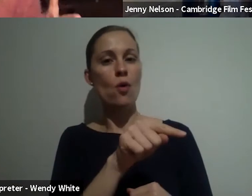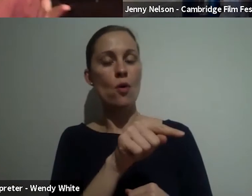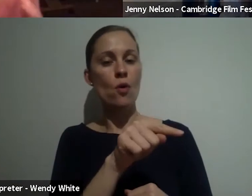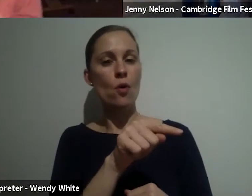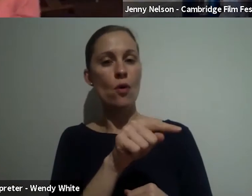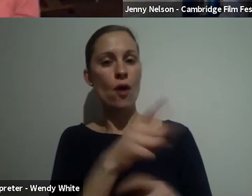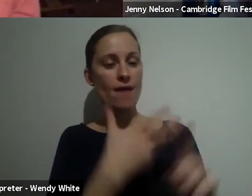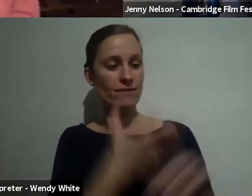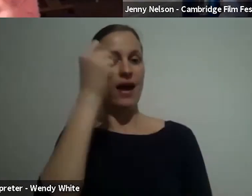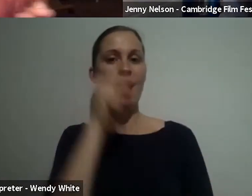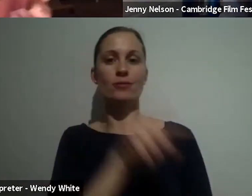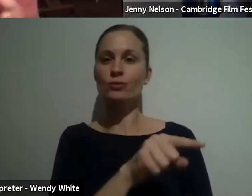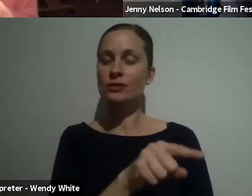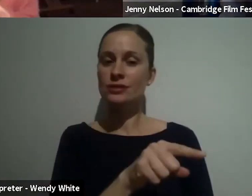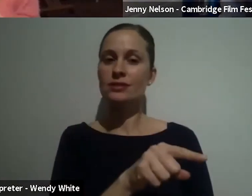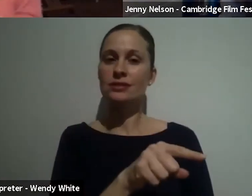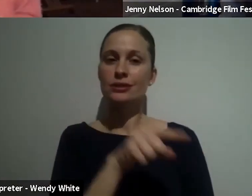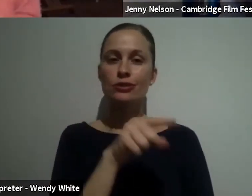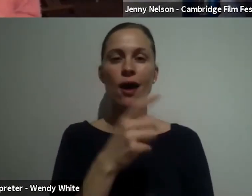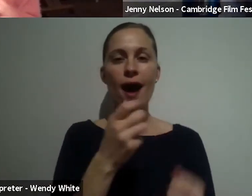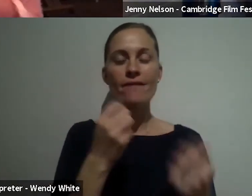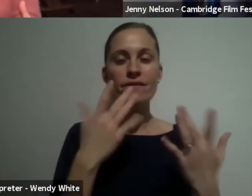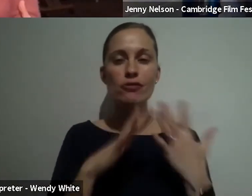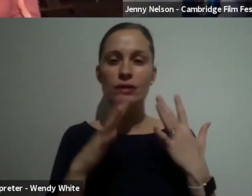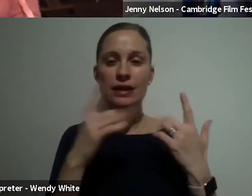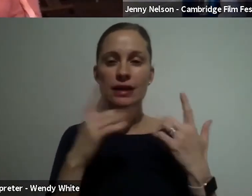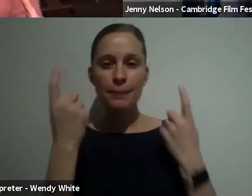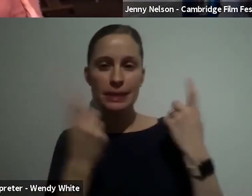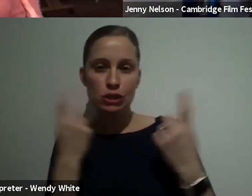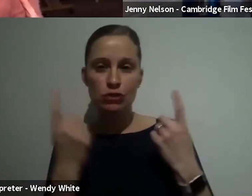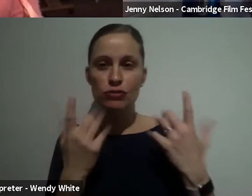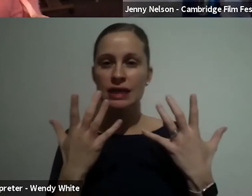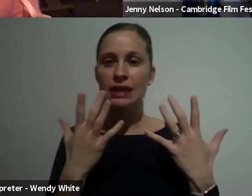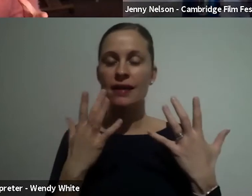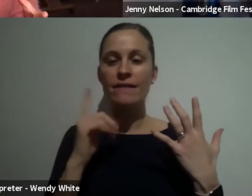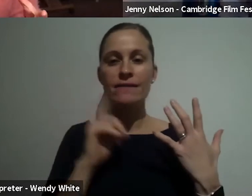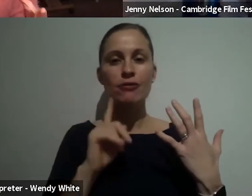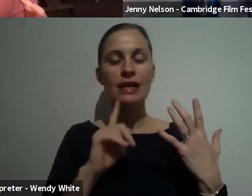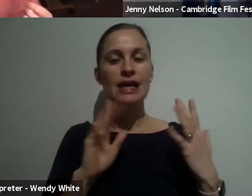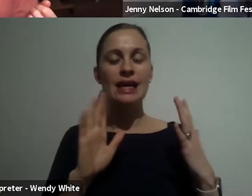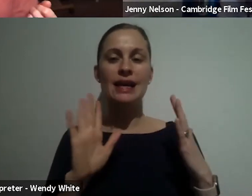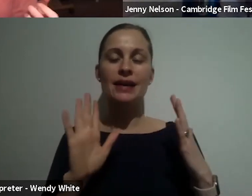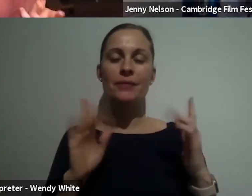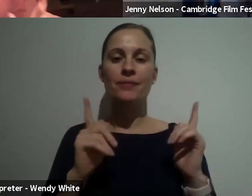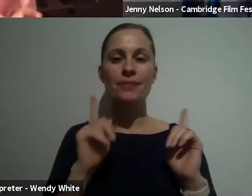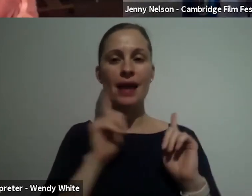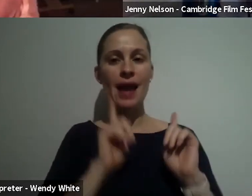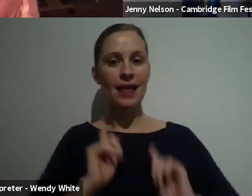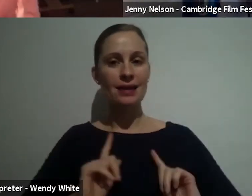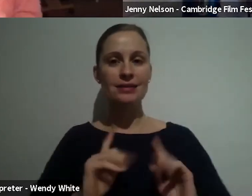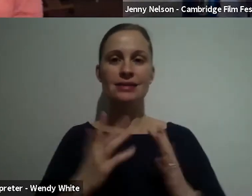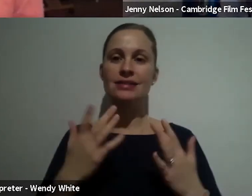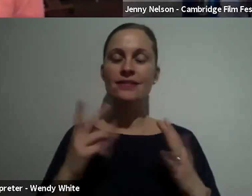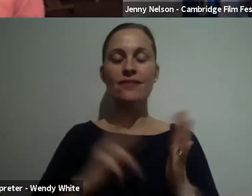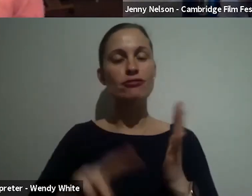I thought I found her, no? Because she had mystery, she's like very elegant, and I don't know, she's